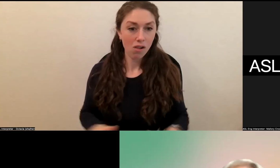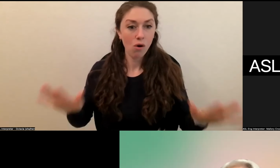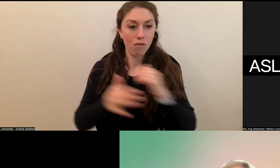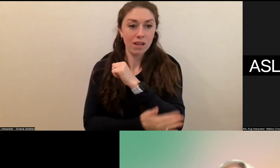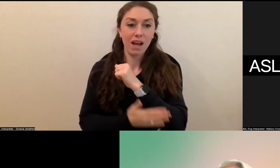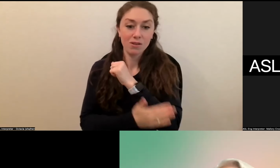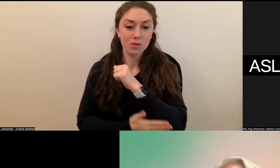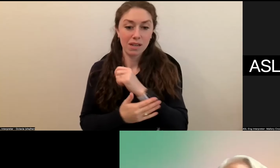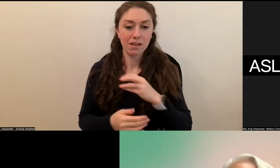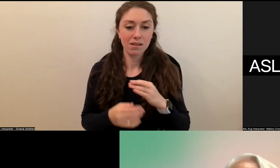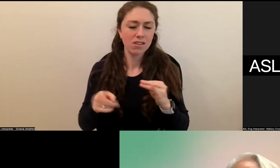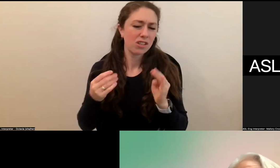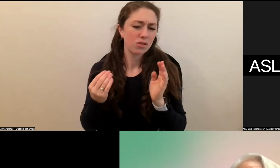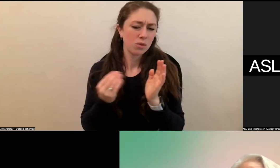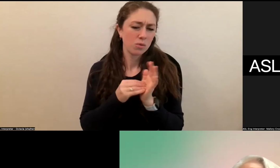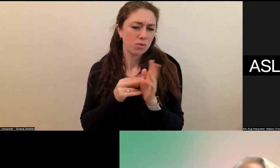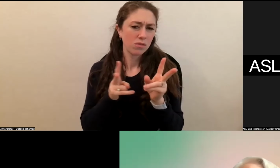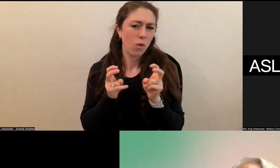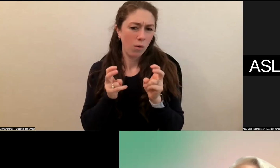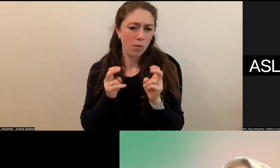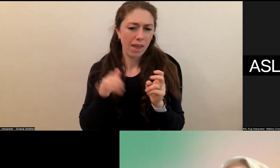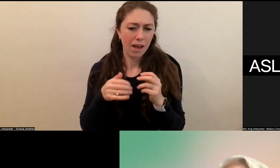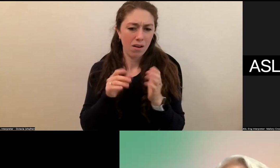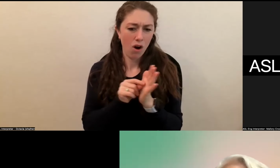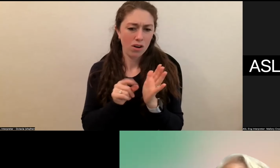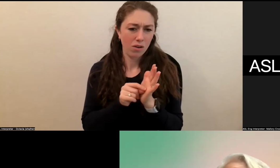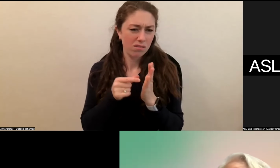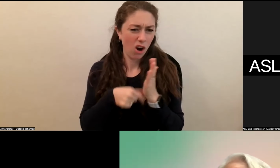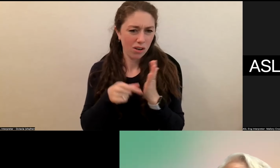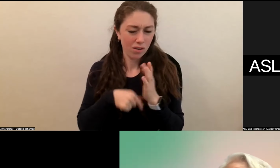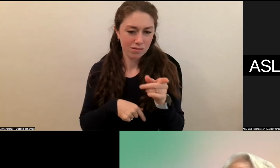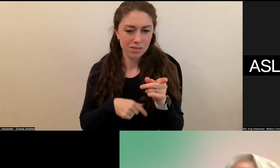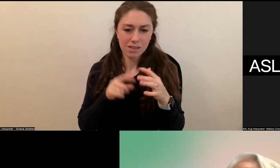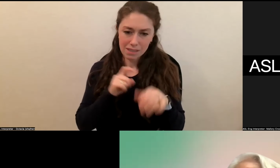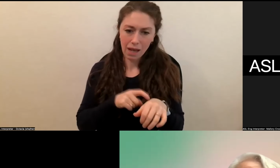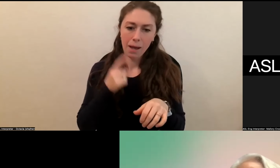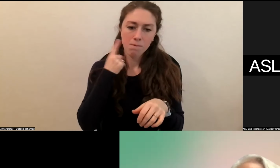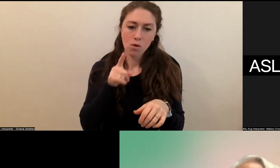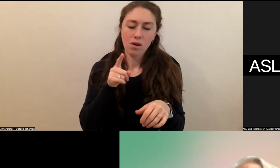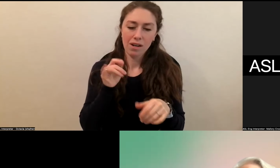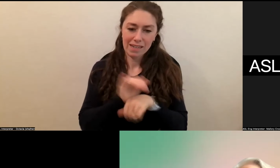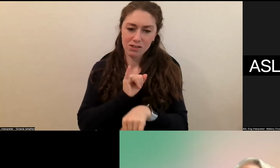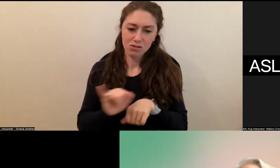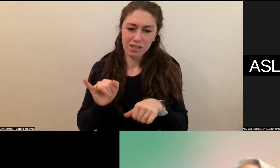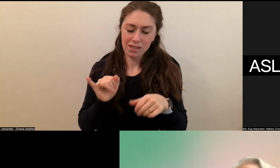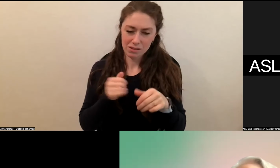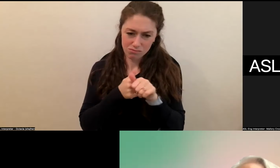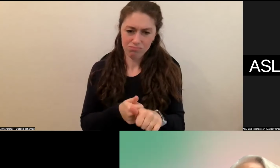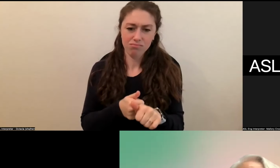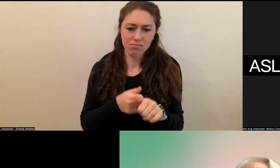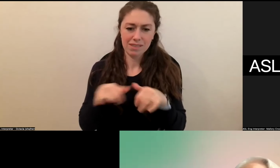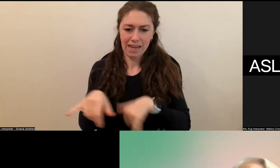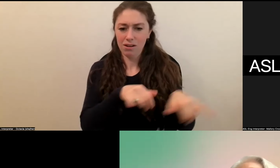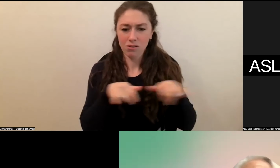And just to quote the article briefly, it's time for the industry to establish standards in response to the new technology so that